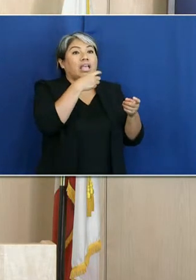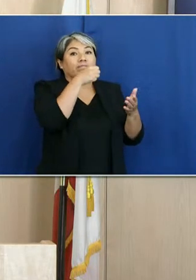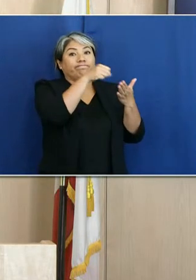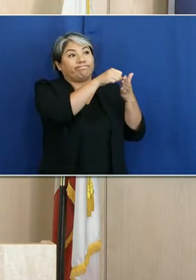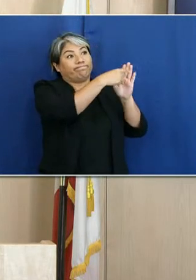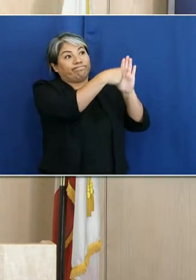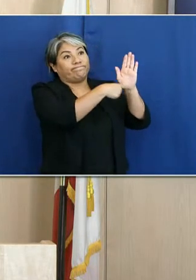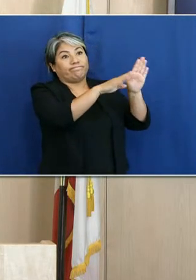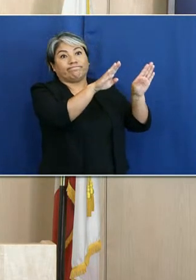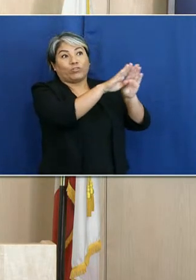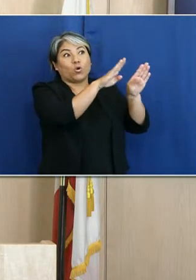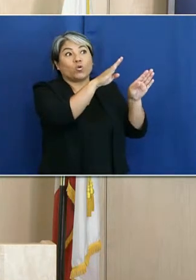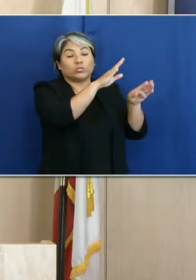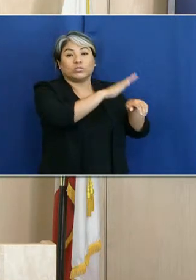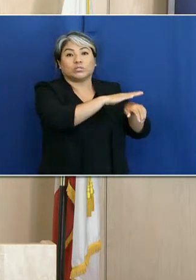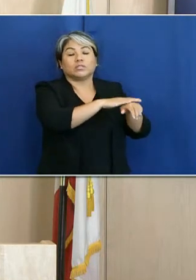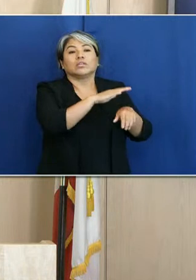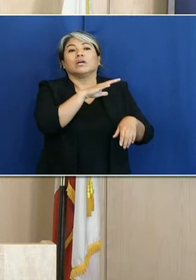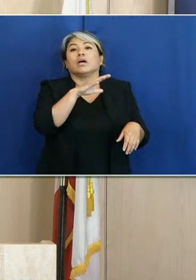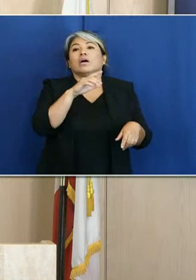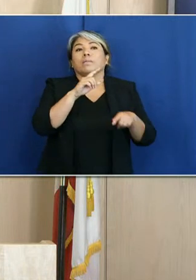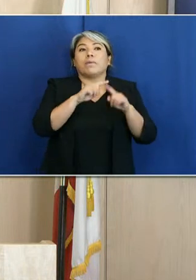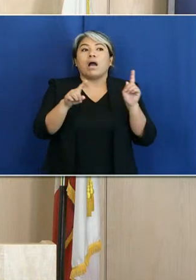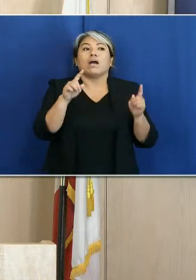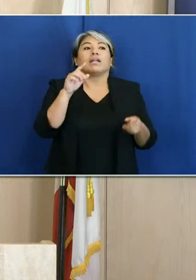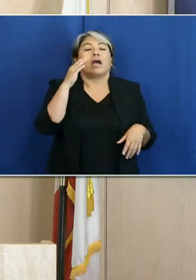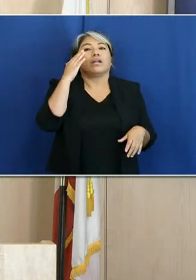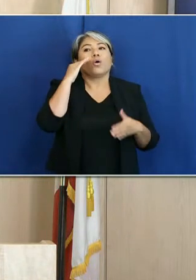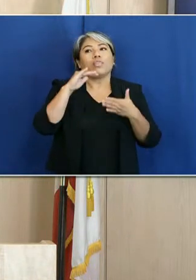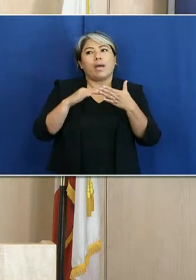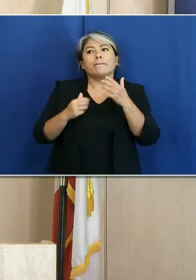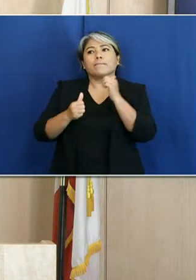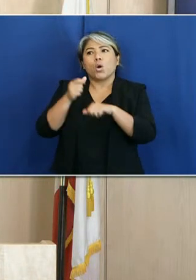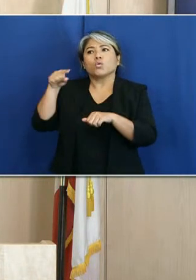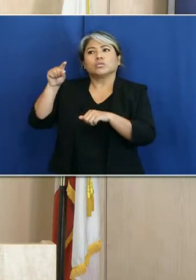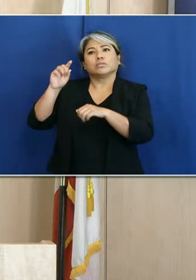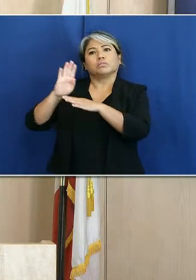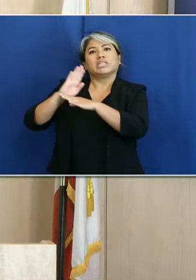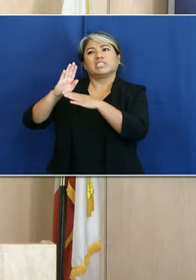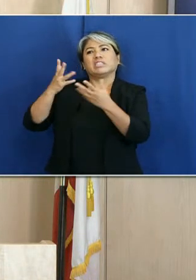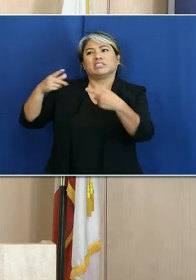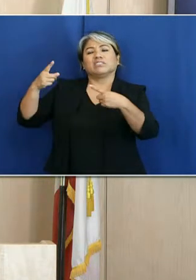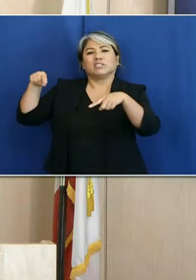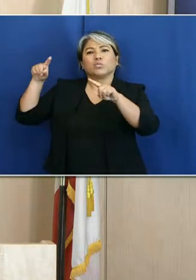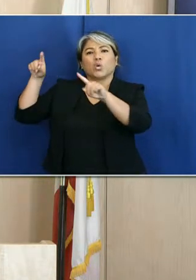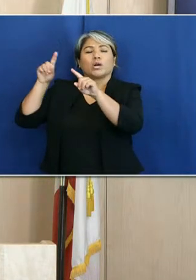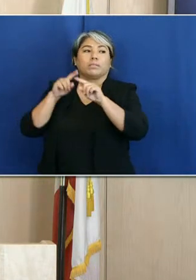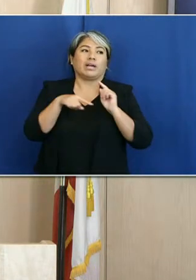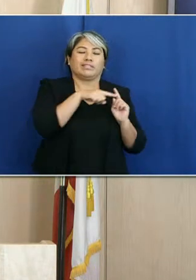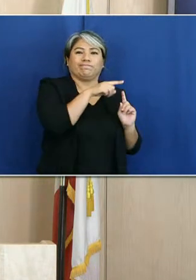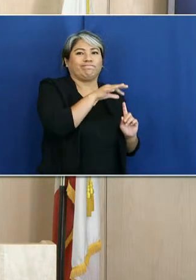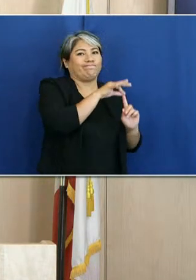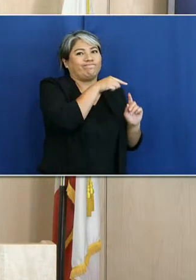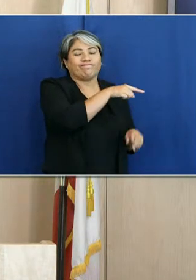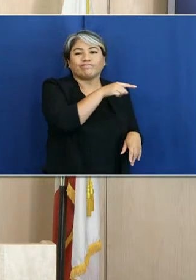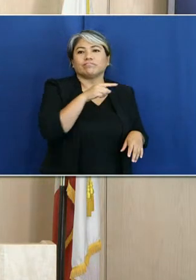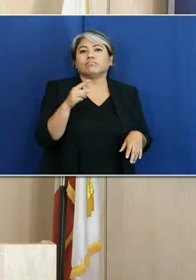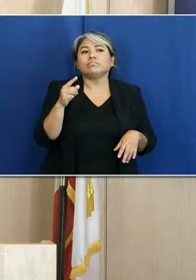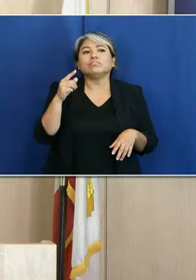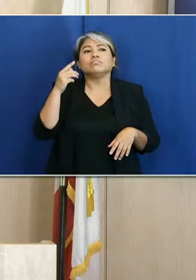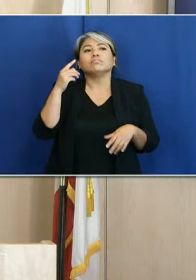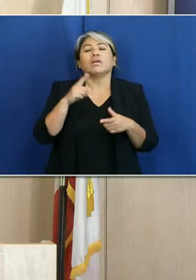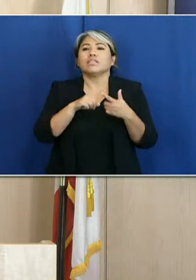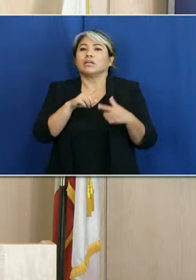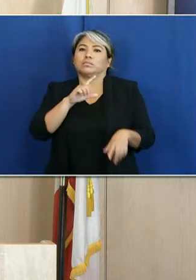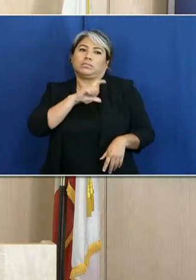would gain compliance. In almost every instance, minus this one, that has generally worked. And then there's the option to have them cited by law enforcement,